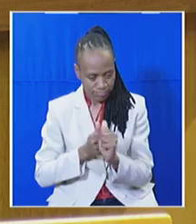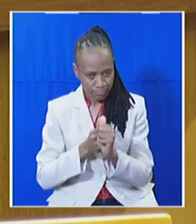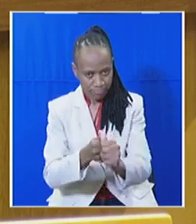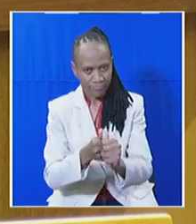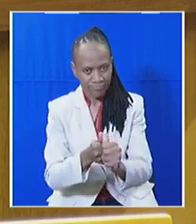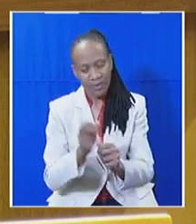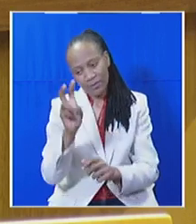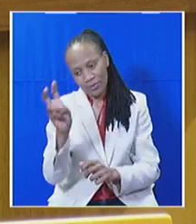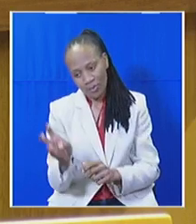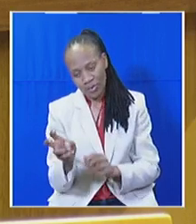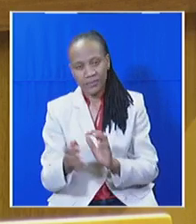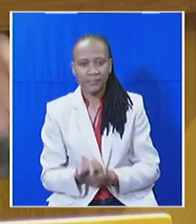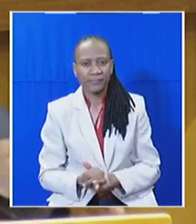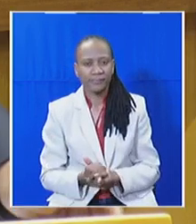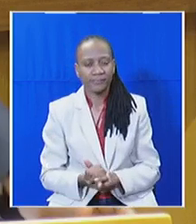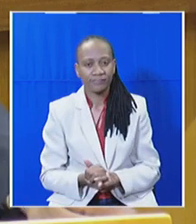This is instructive